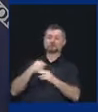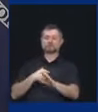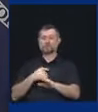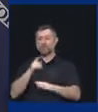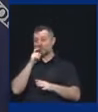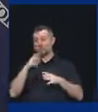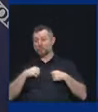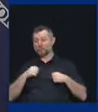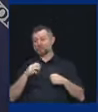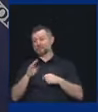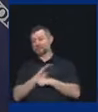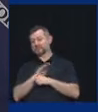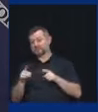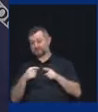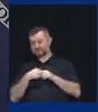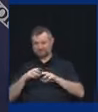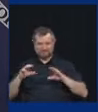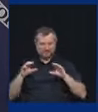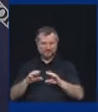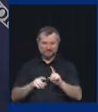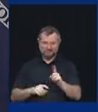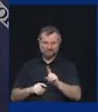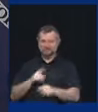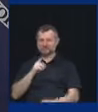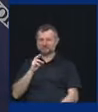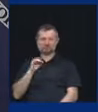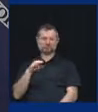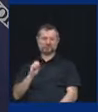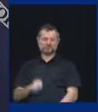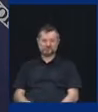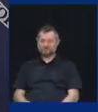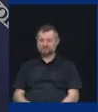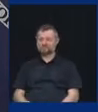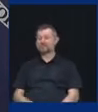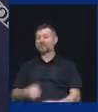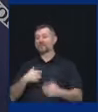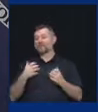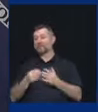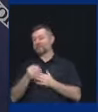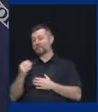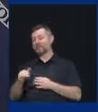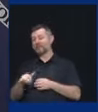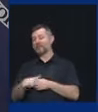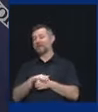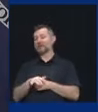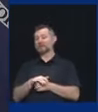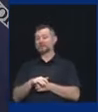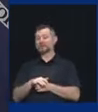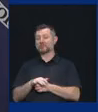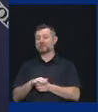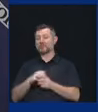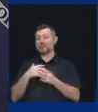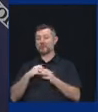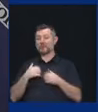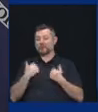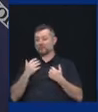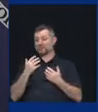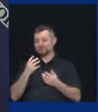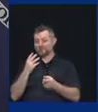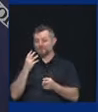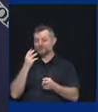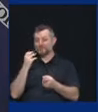crime. I'm not going to buy an apartment in that neighborhood. There's homeless people on the street corner